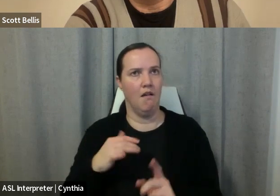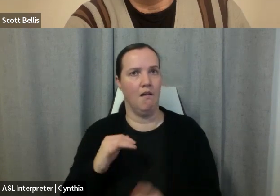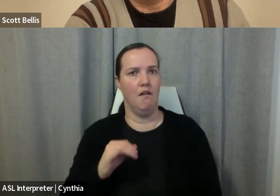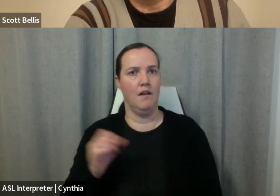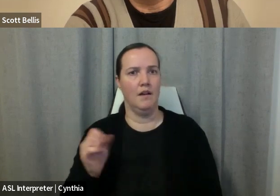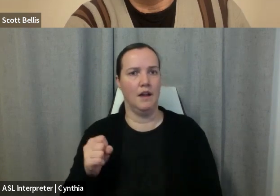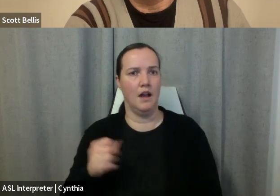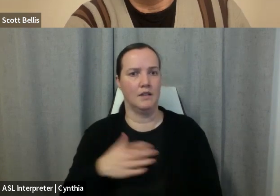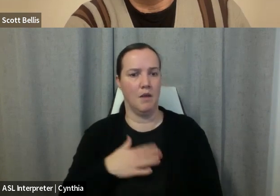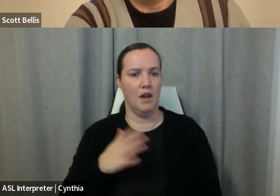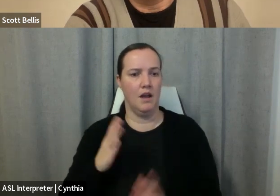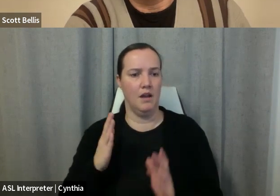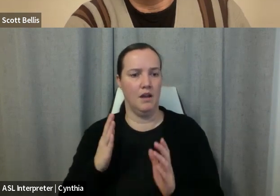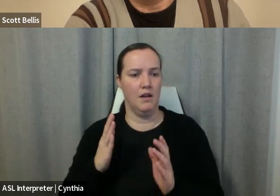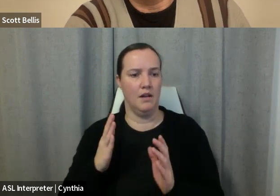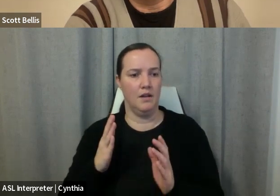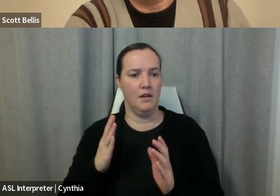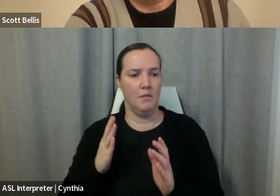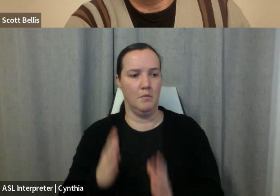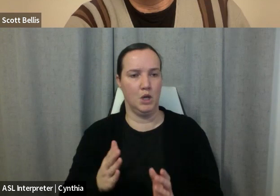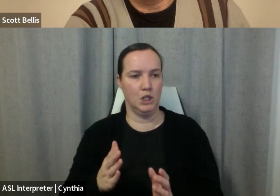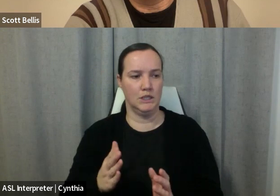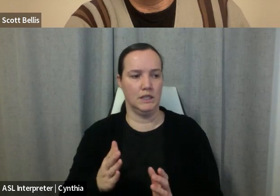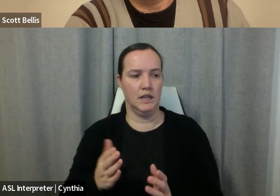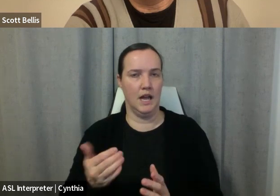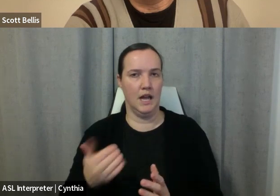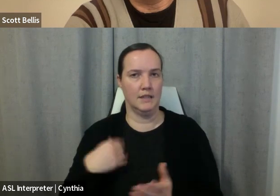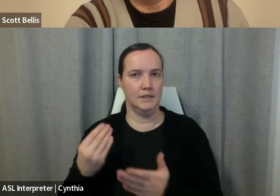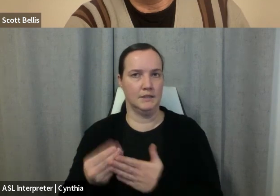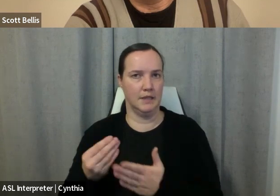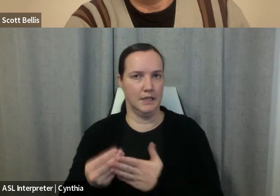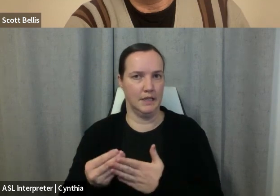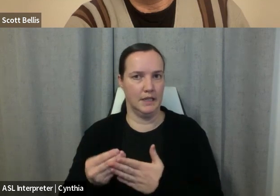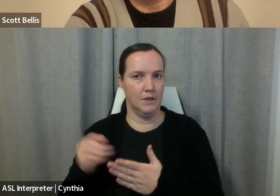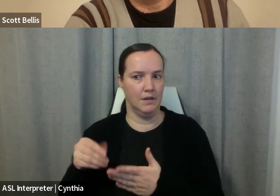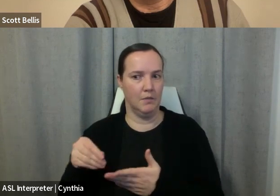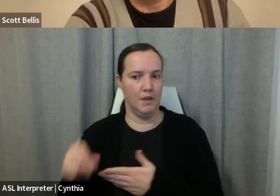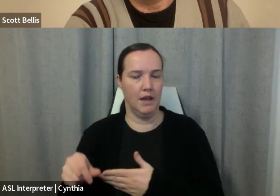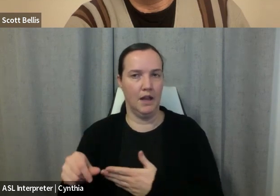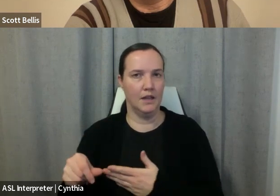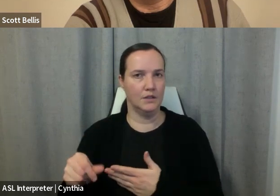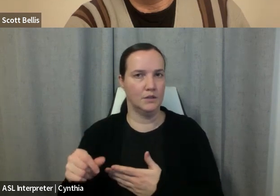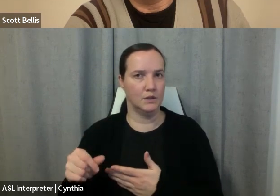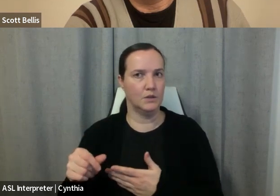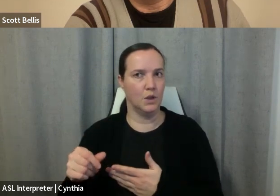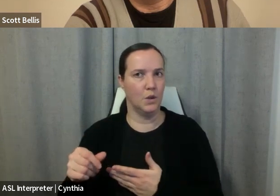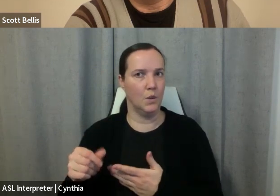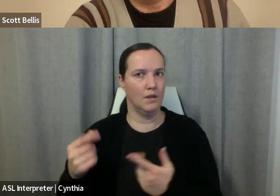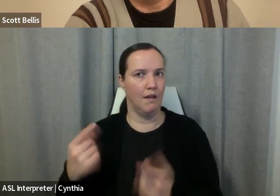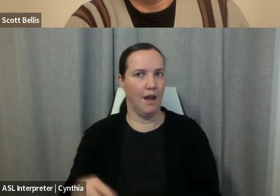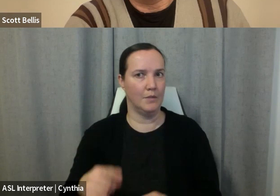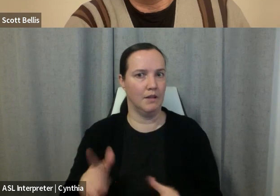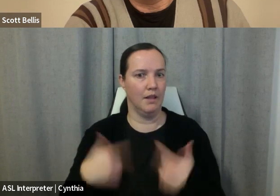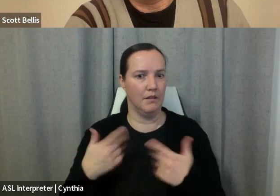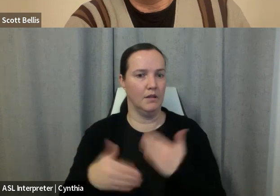been was on my money, still on our money, I think. And so, you live with something, and so it's a certain phenomena, but then there's